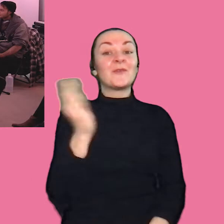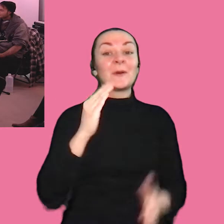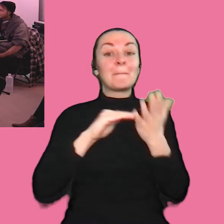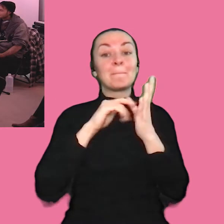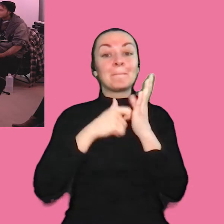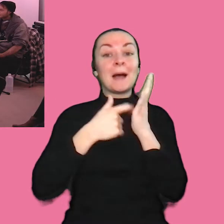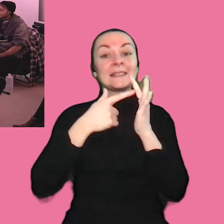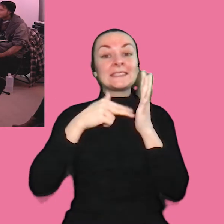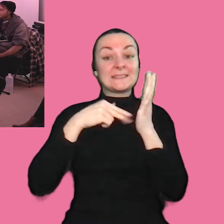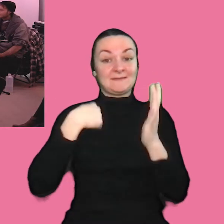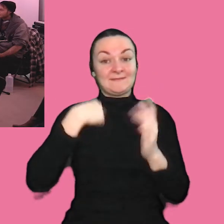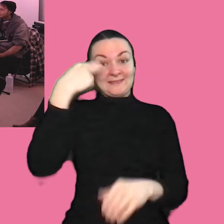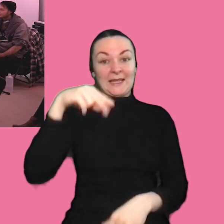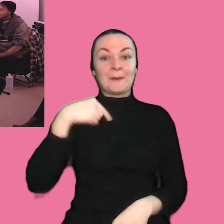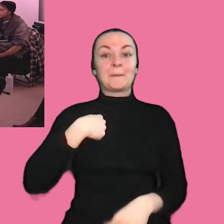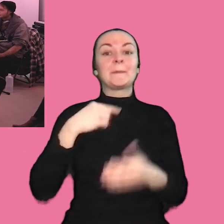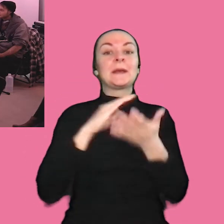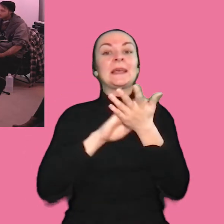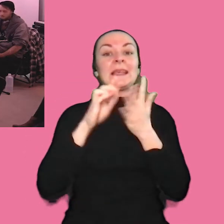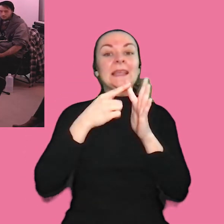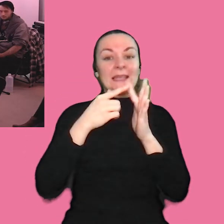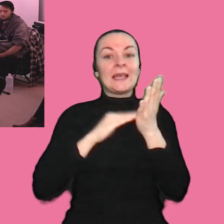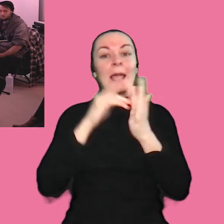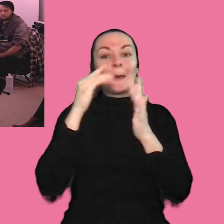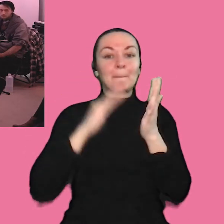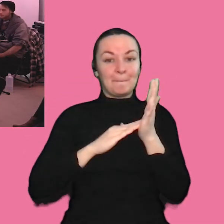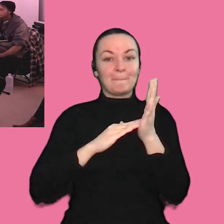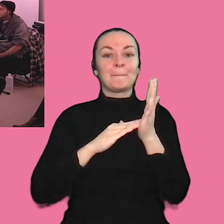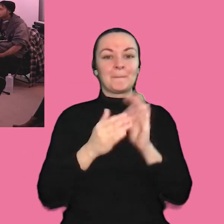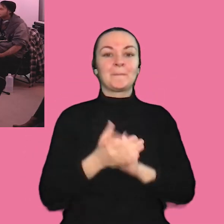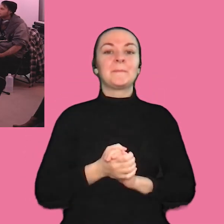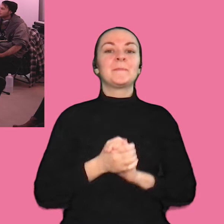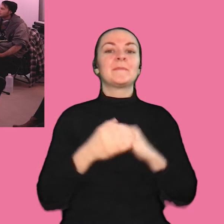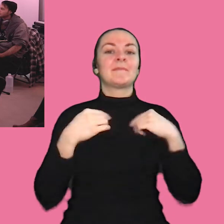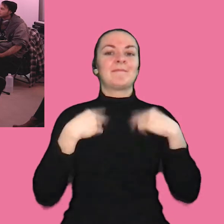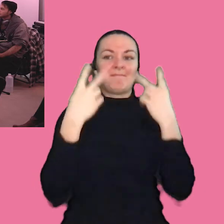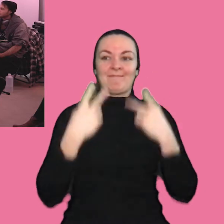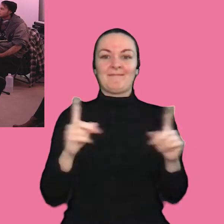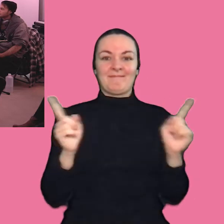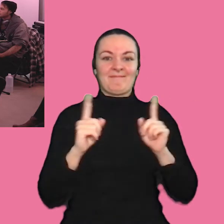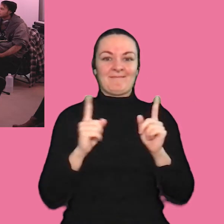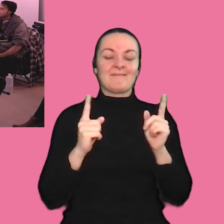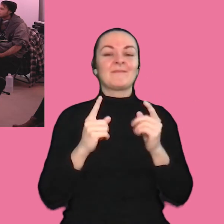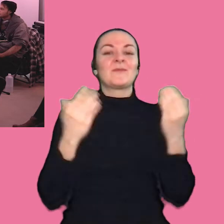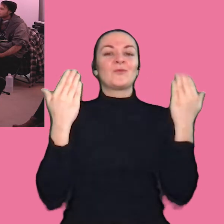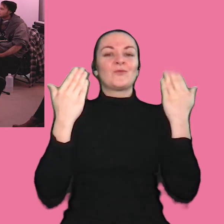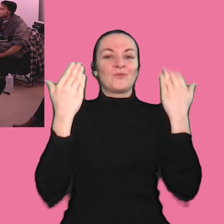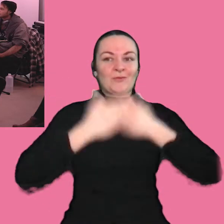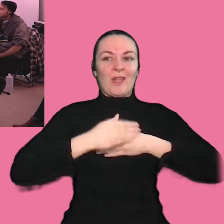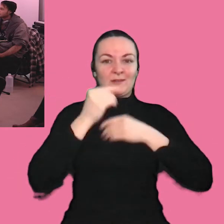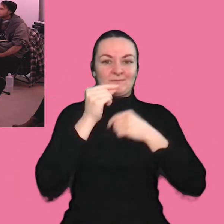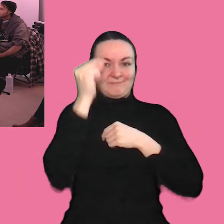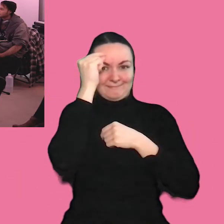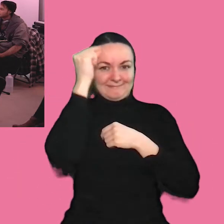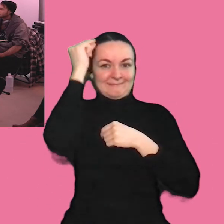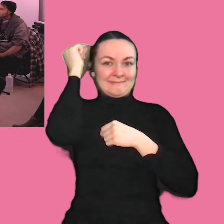Hello everyone, my name is Martin. My pronouns are he, him. Short visual description, I've got short